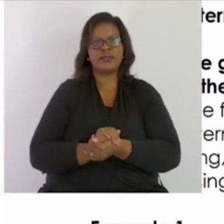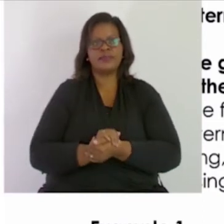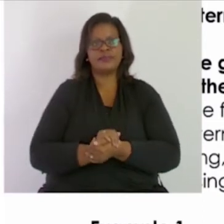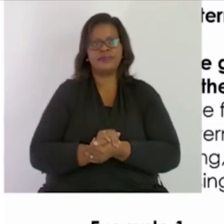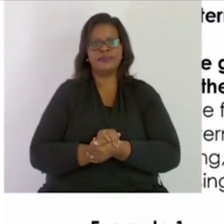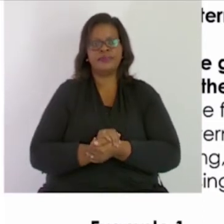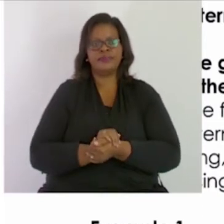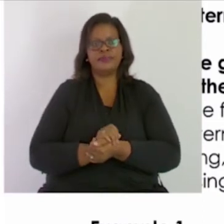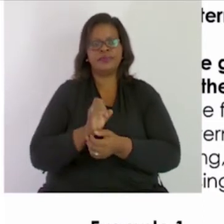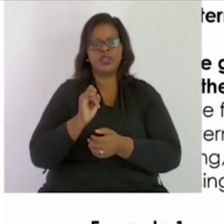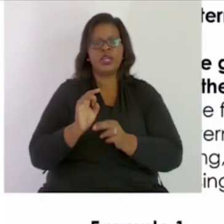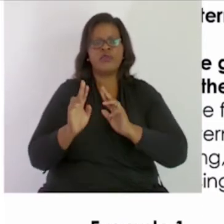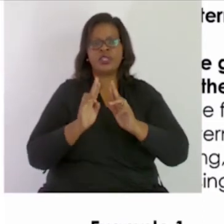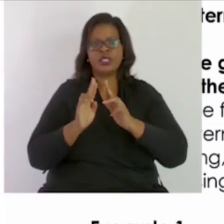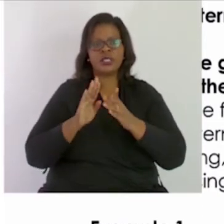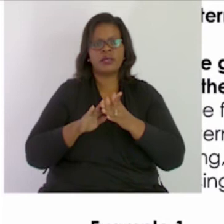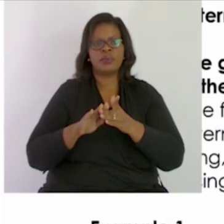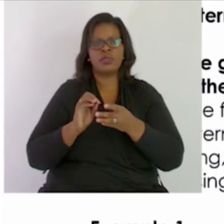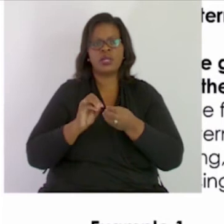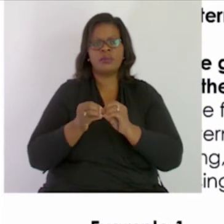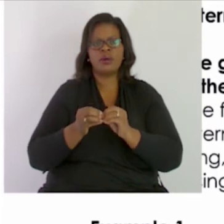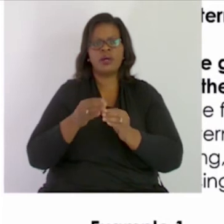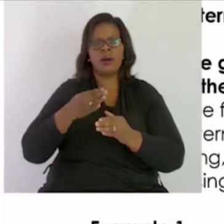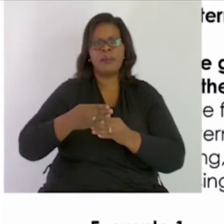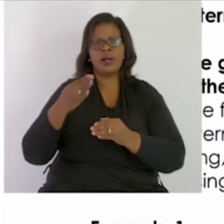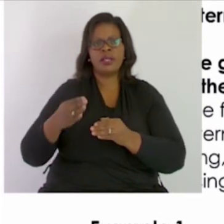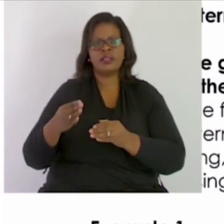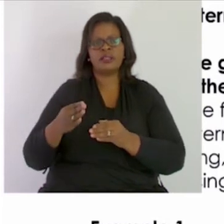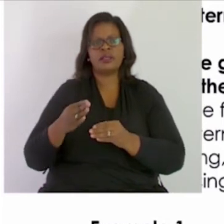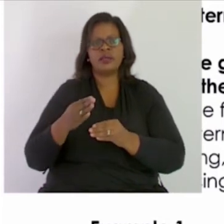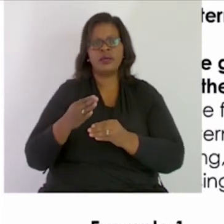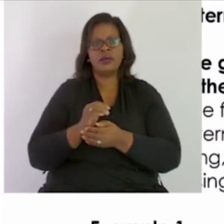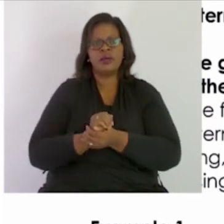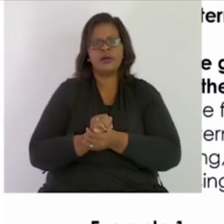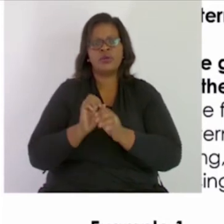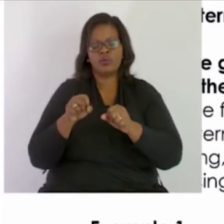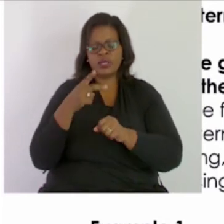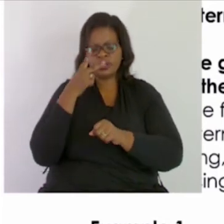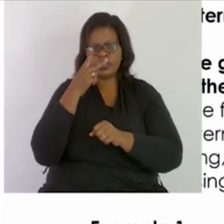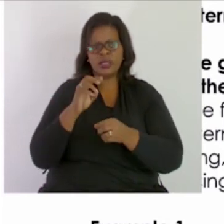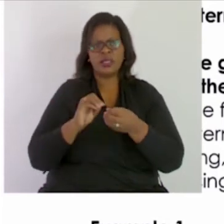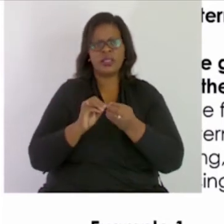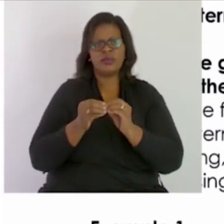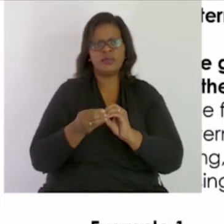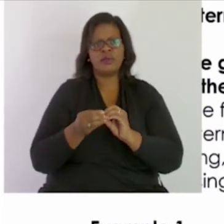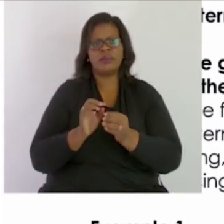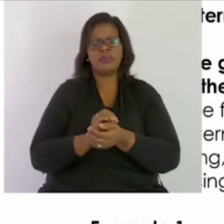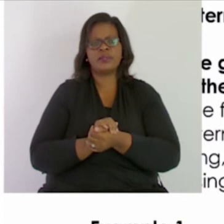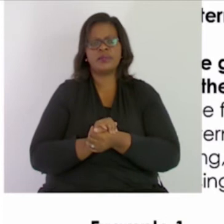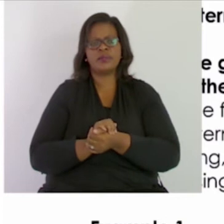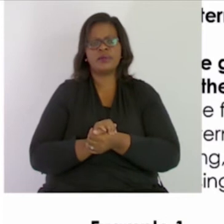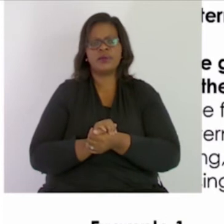When you are given a number pattern or a sequence, you are supposed to take note of the following.